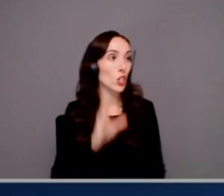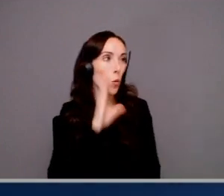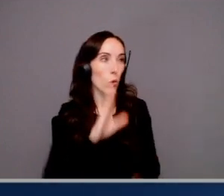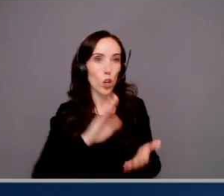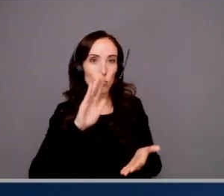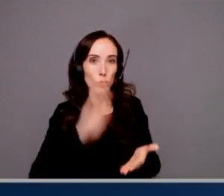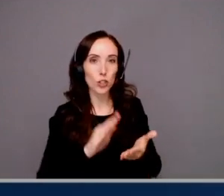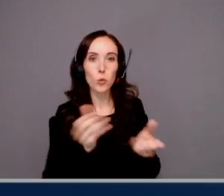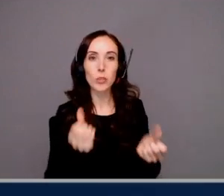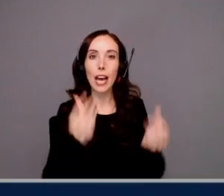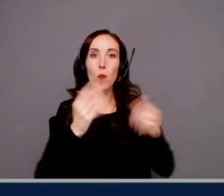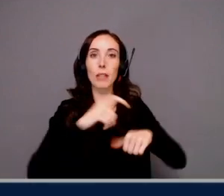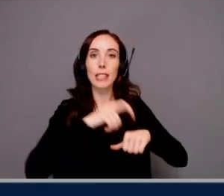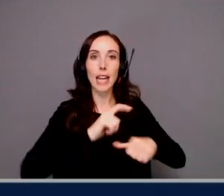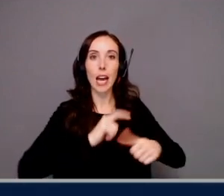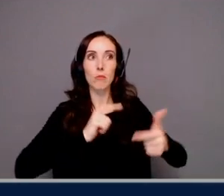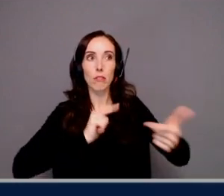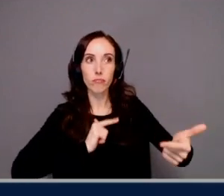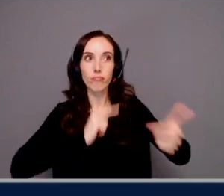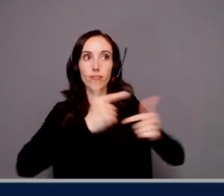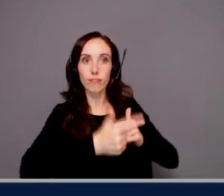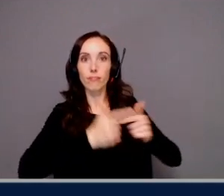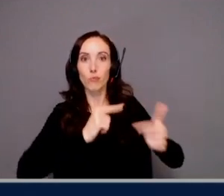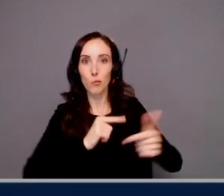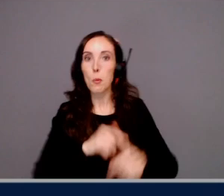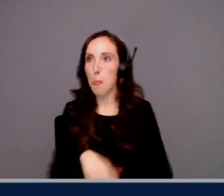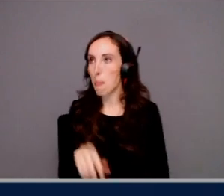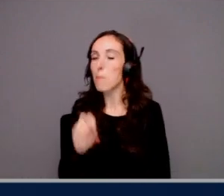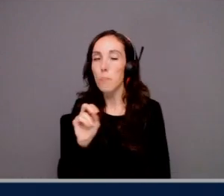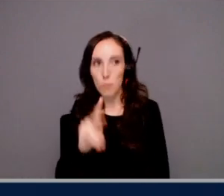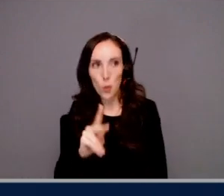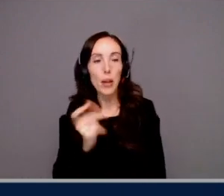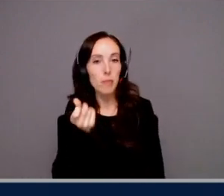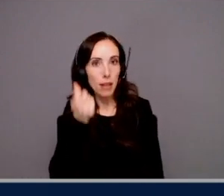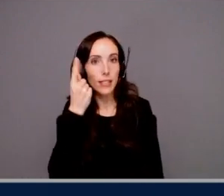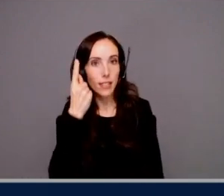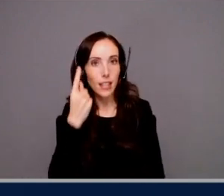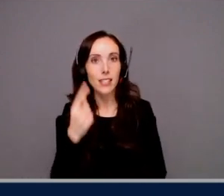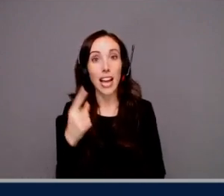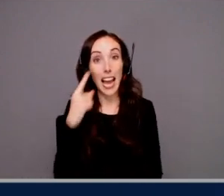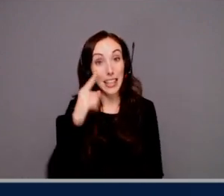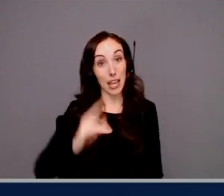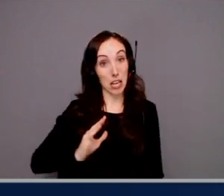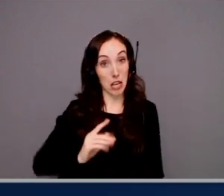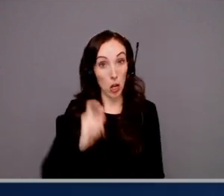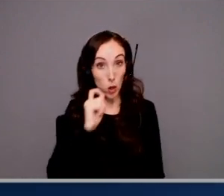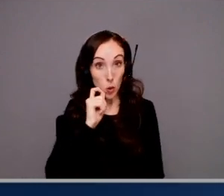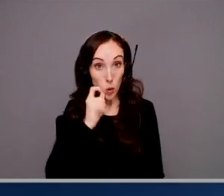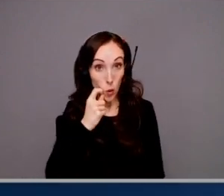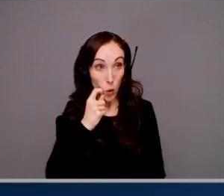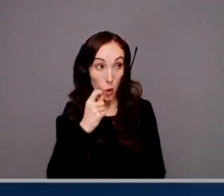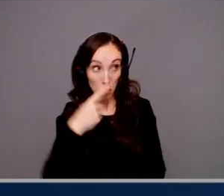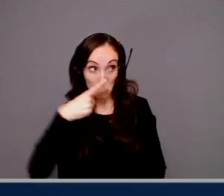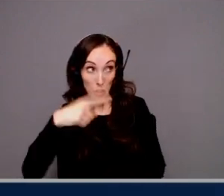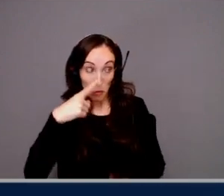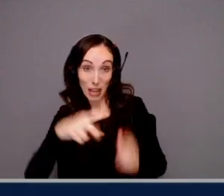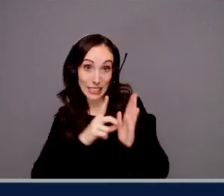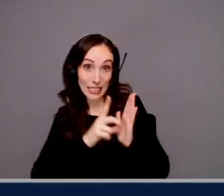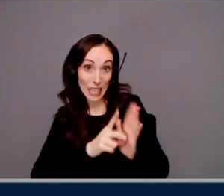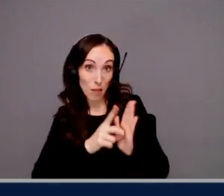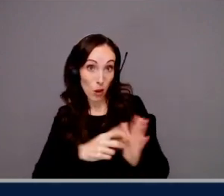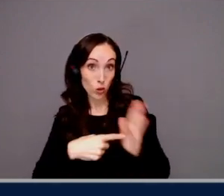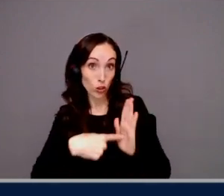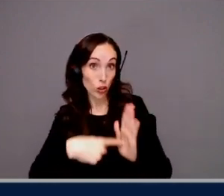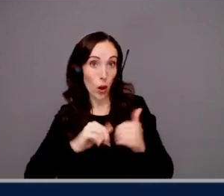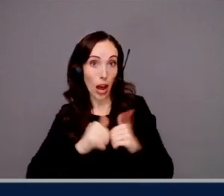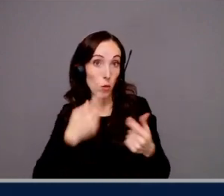have to go through that process. Okay, that makes sense. I think it would be pretty cool if we could see a demo of how this works. Would you mind jumping into that for